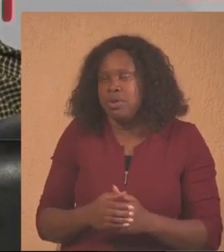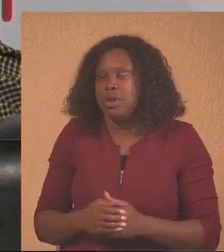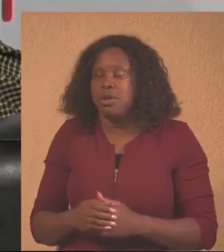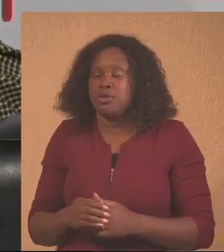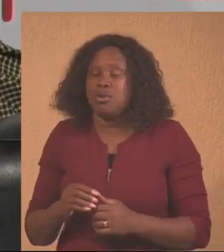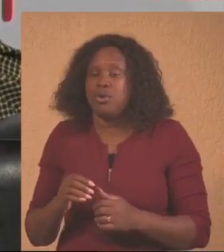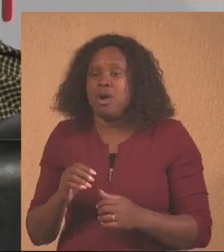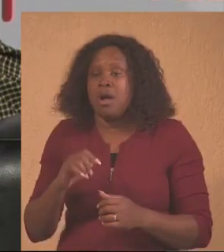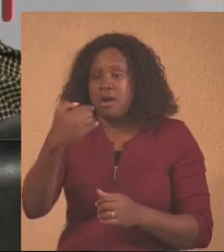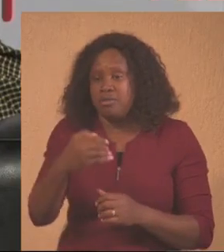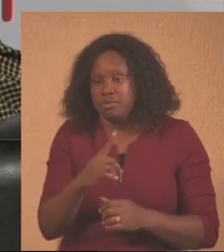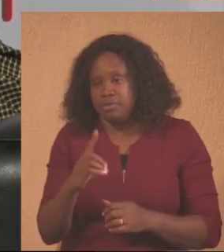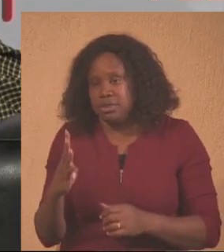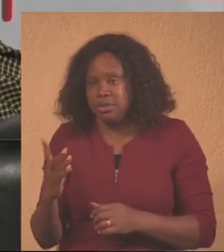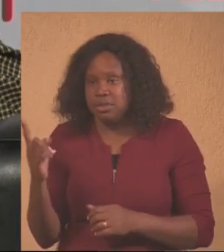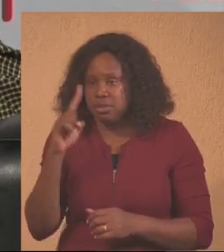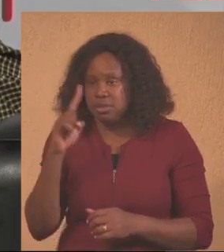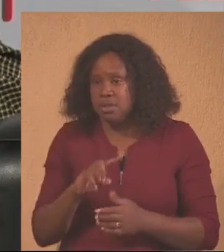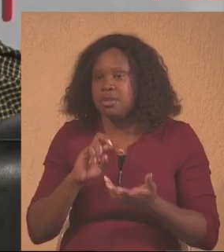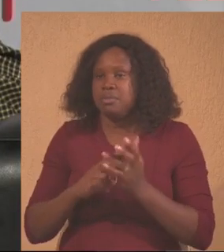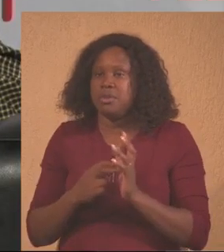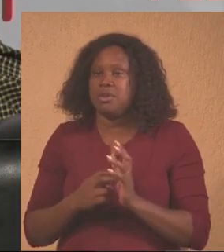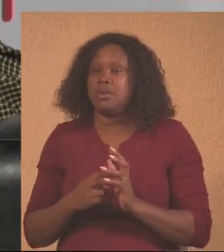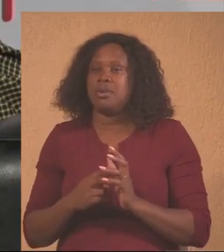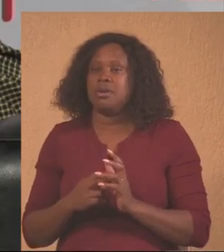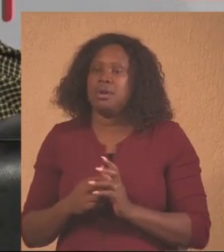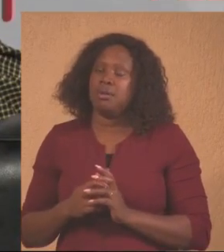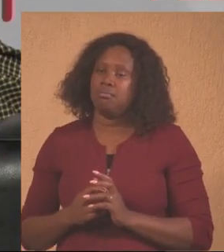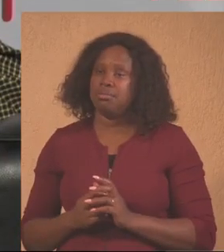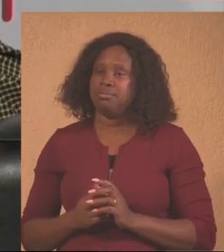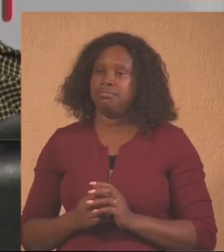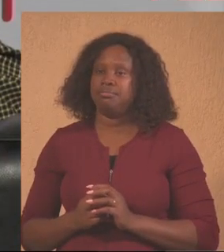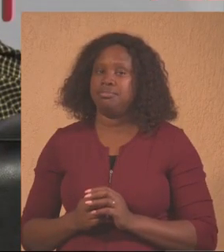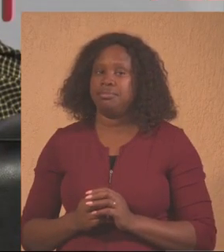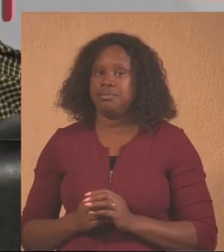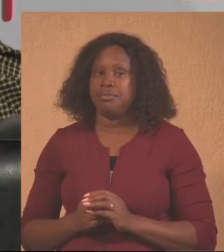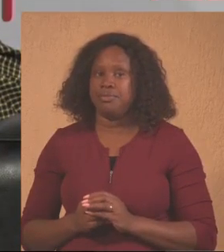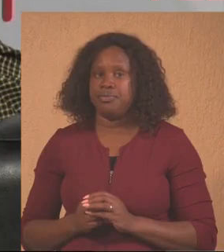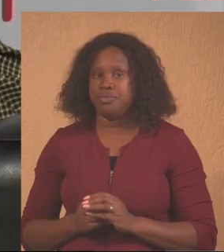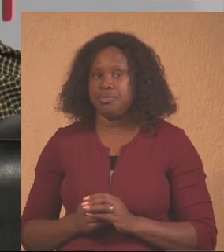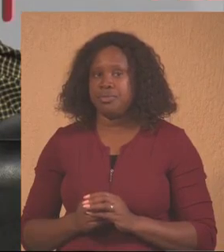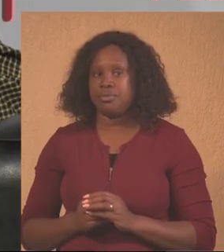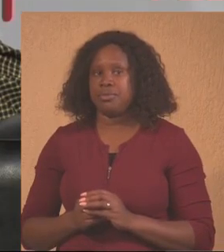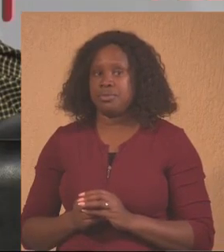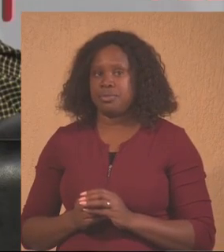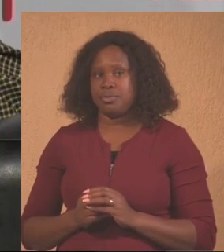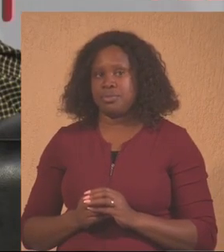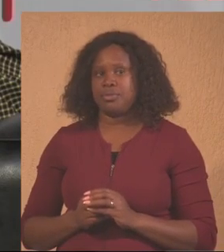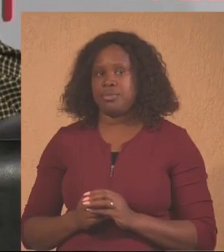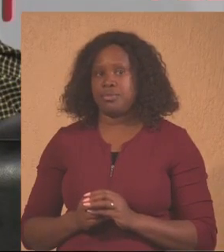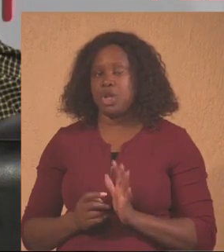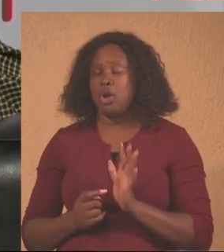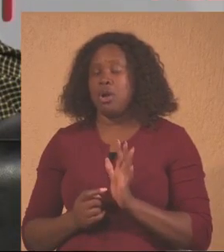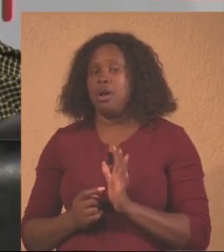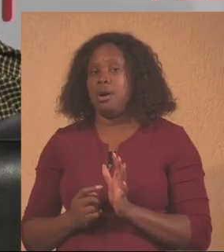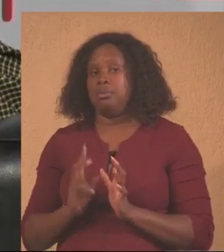days, one can still be not showing symptoms,